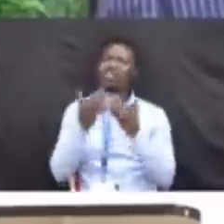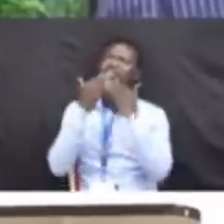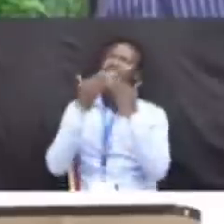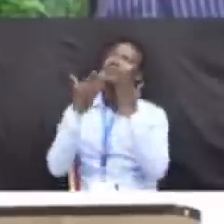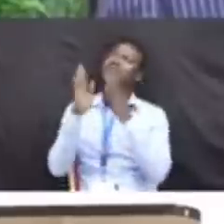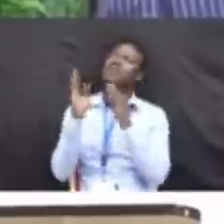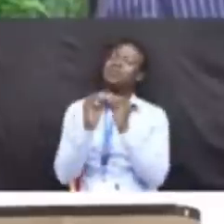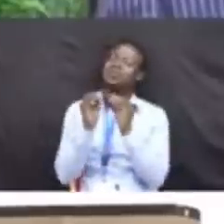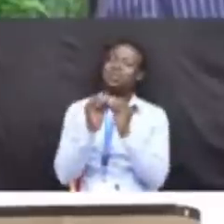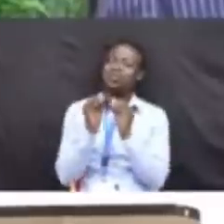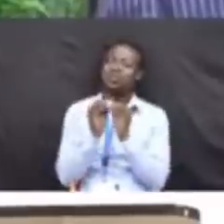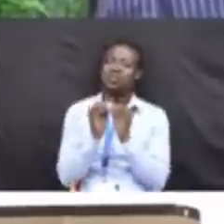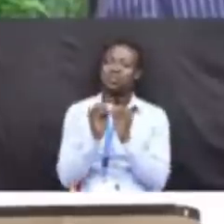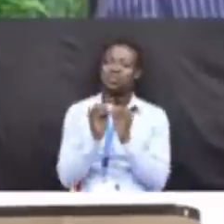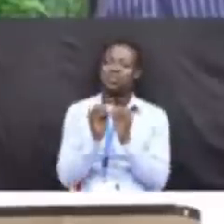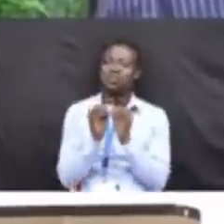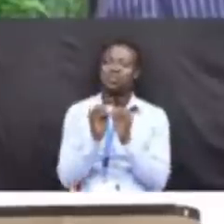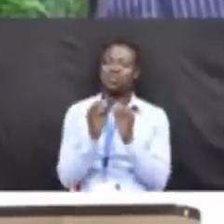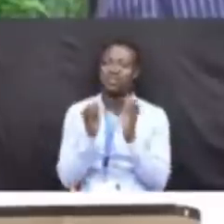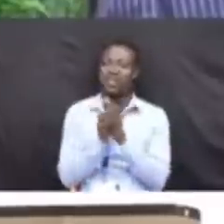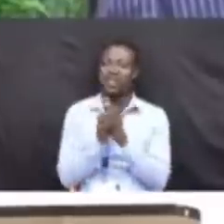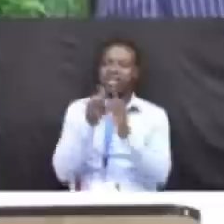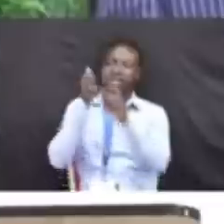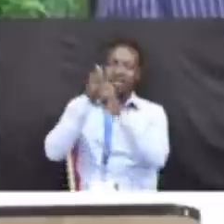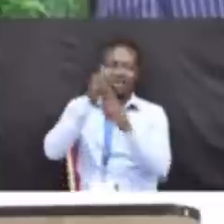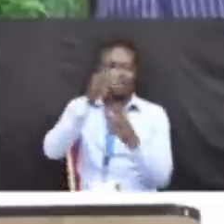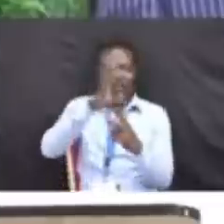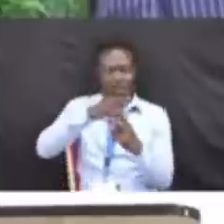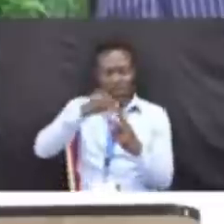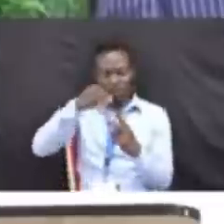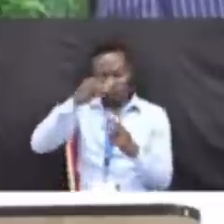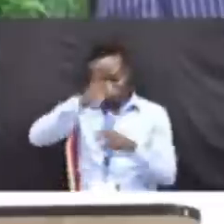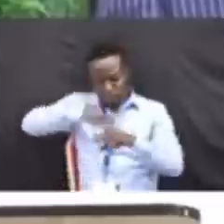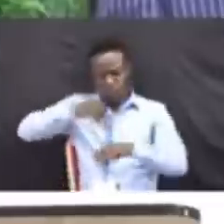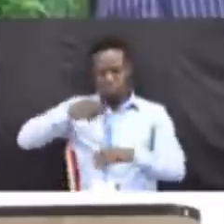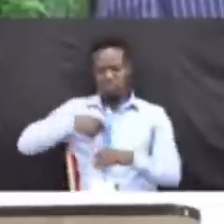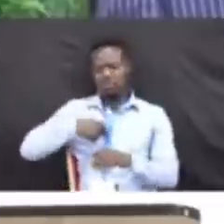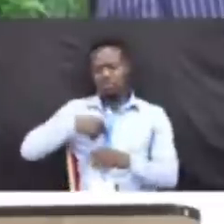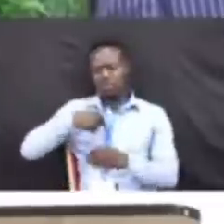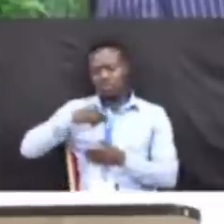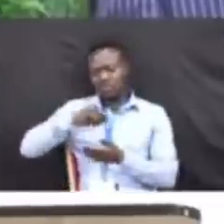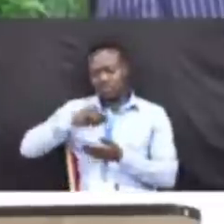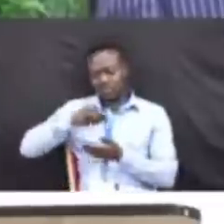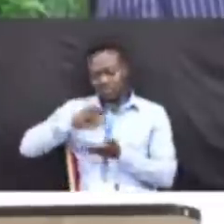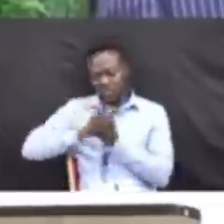much that He has called me into this high office of the church.